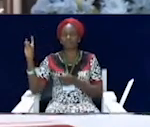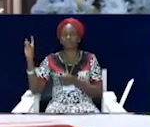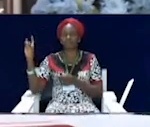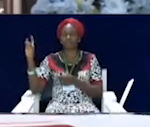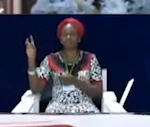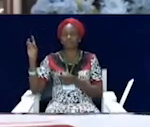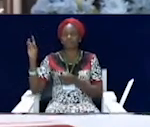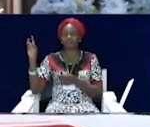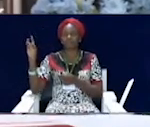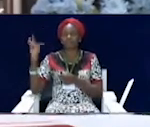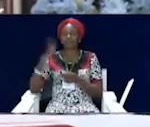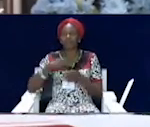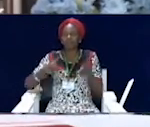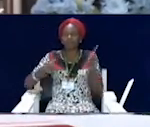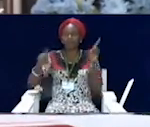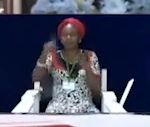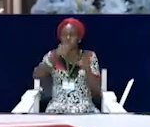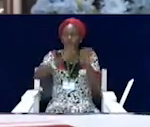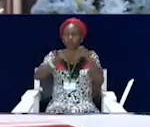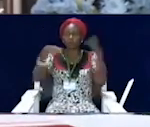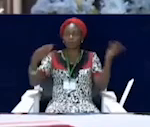Now, when you're opening your Bibles,